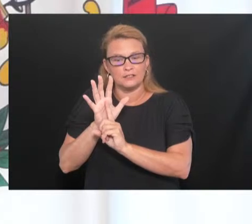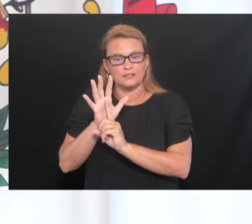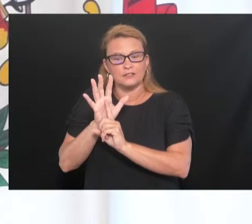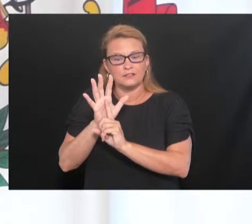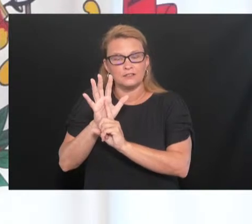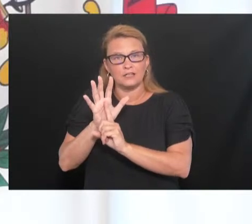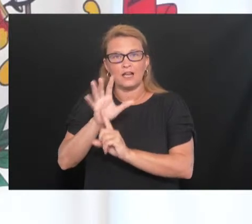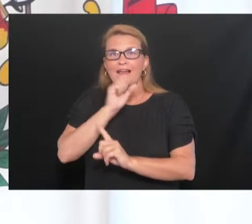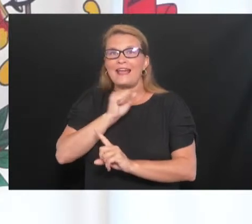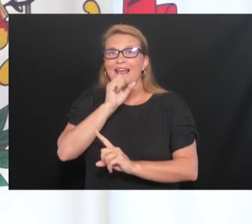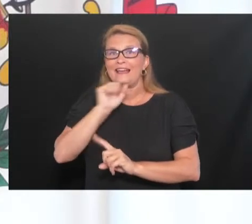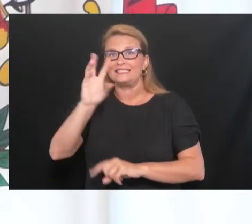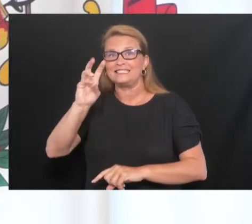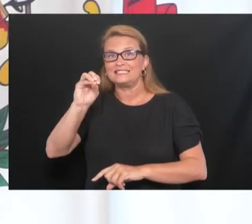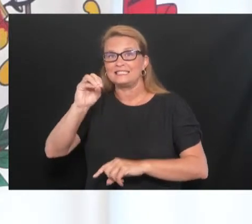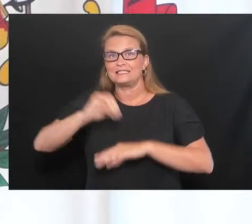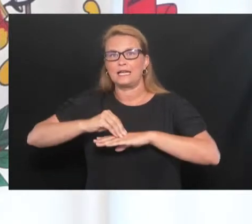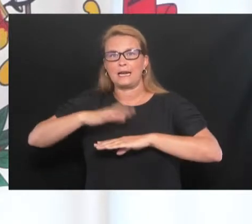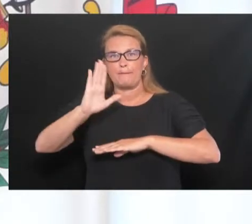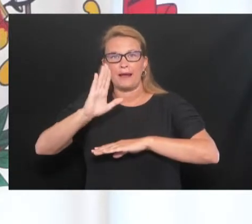and above, and